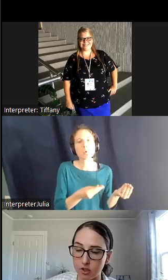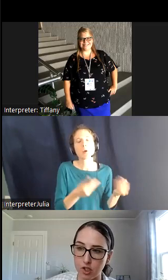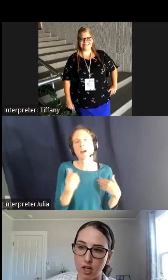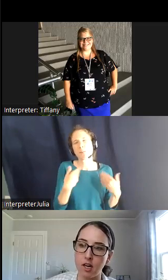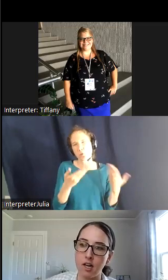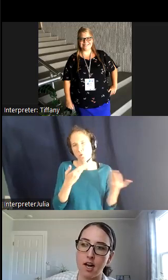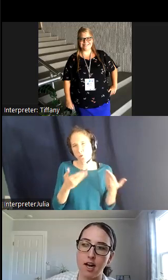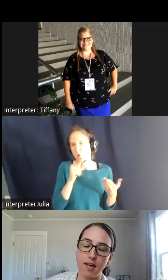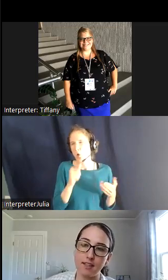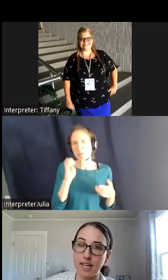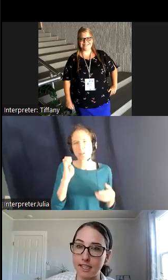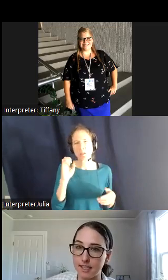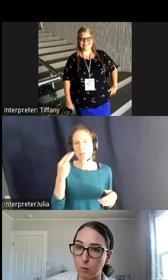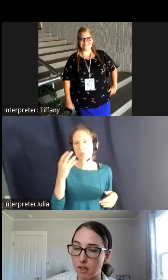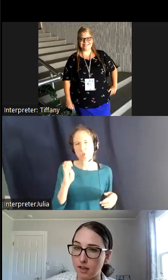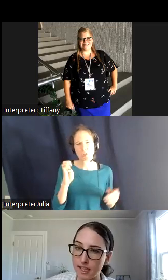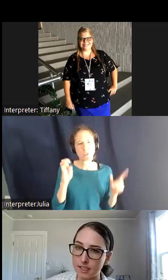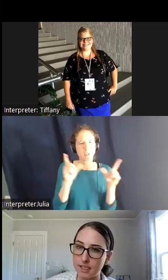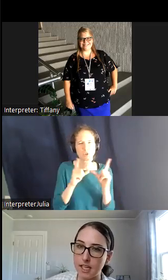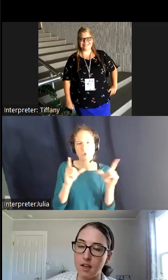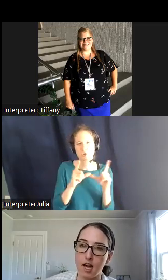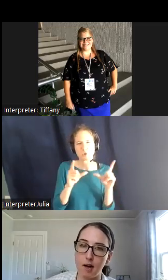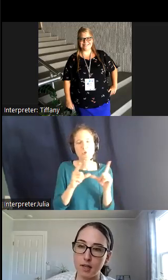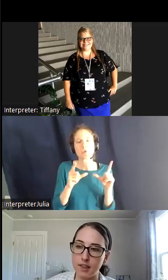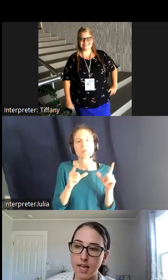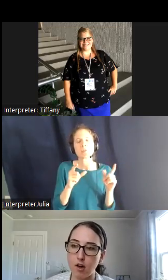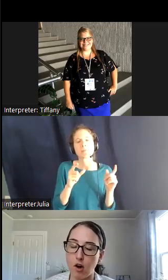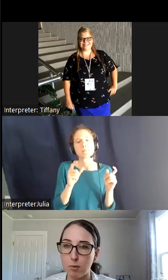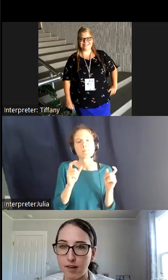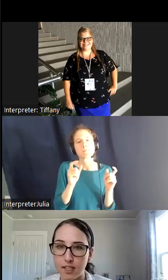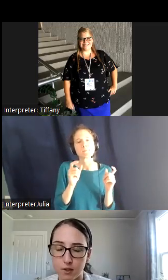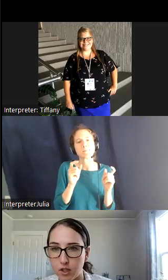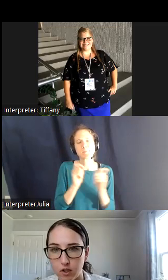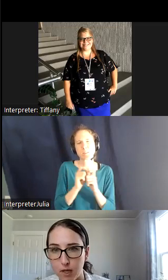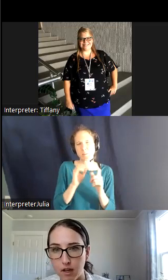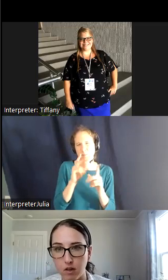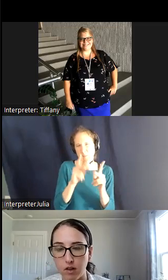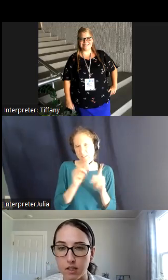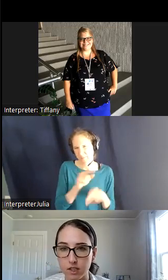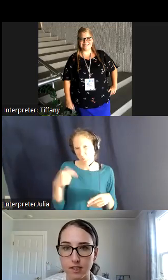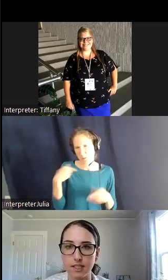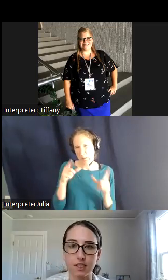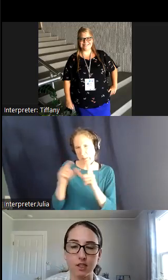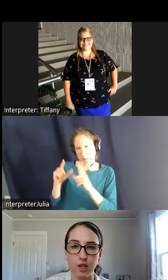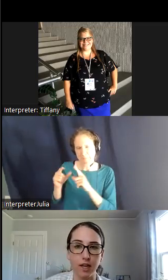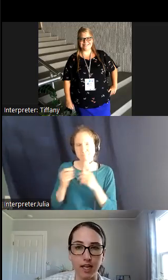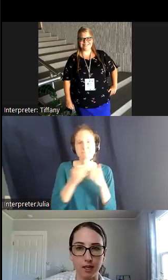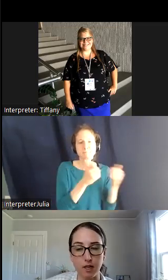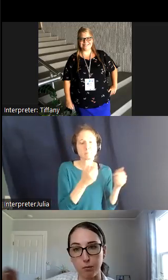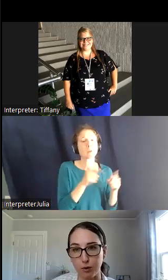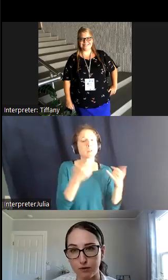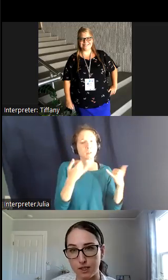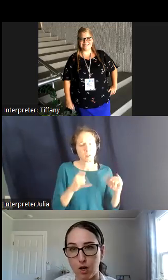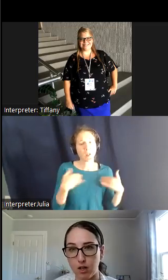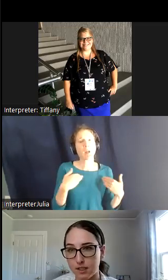BHA licensure and the settings that we are licensing, but they are providing those critical behavioral health services, and so they can